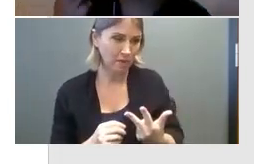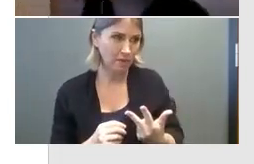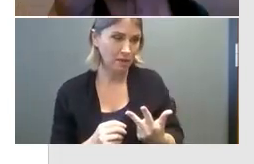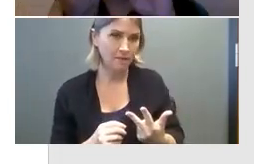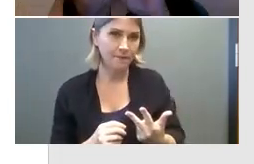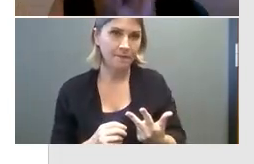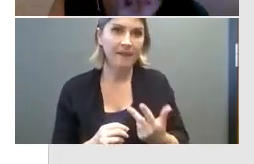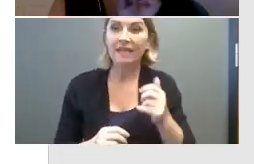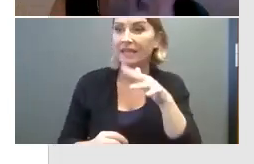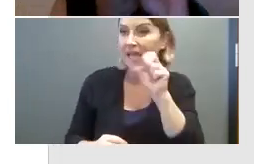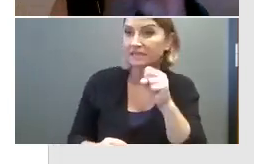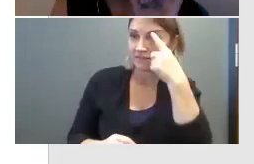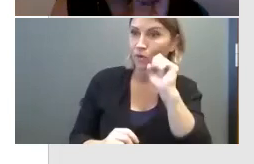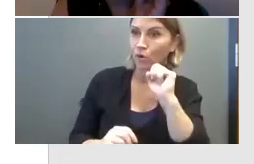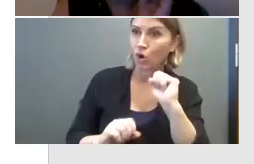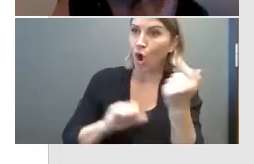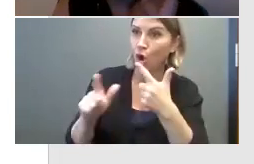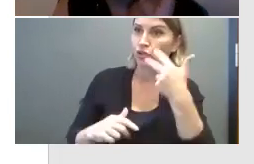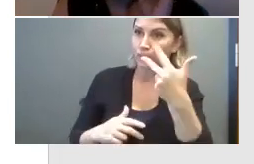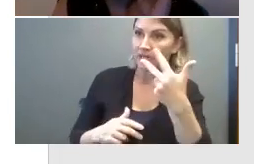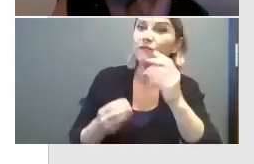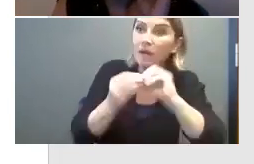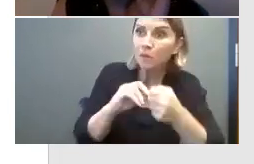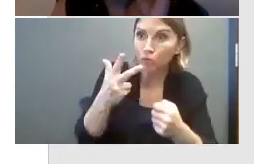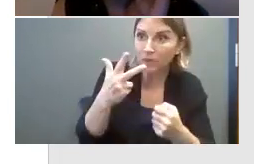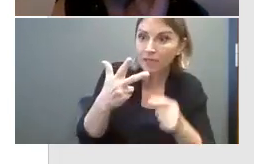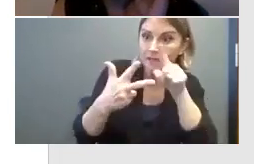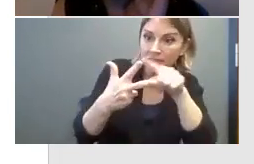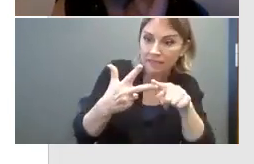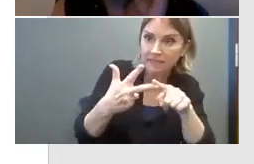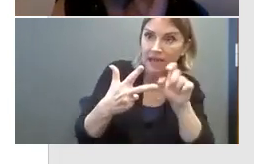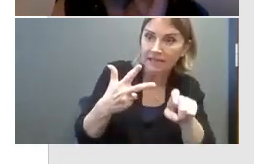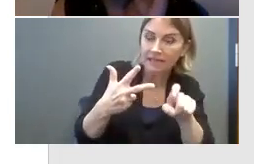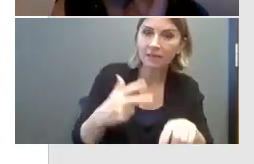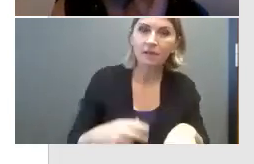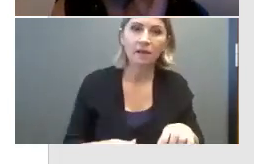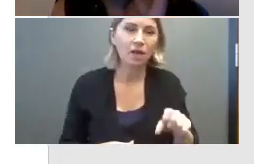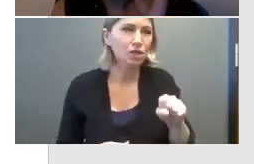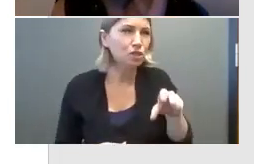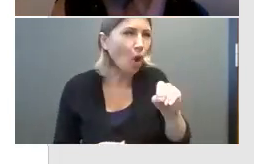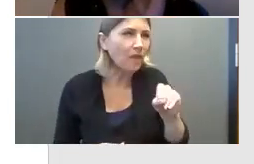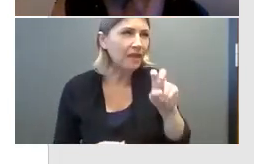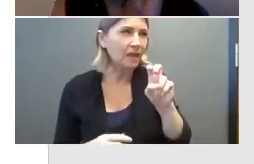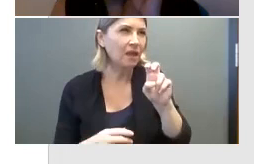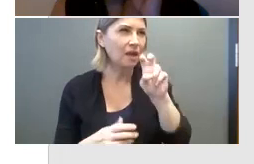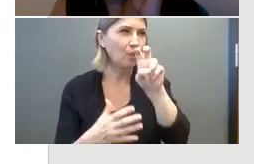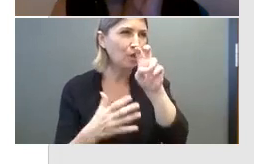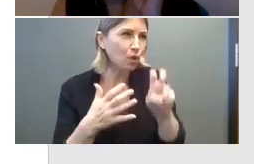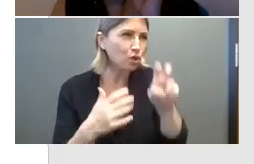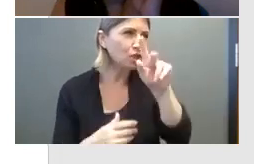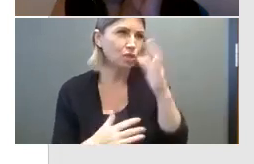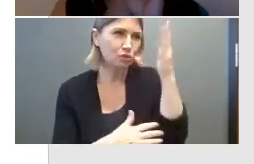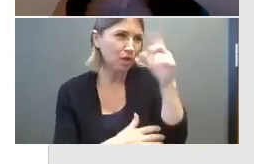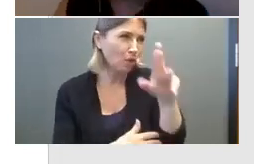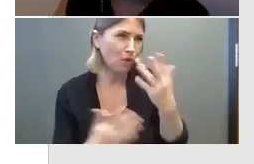three questions, I need N0 and I need C. Okay, and then are you looking for like a recursion tree or like master method or